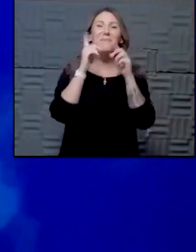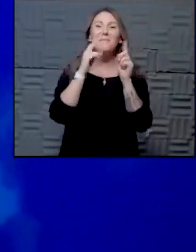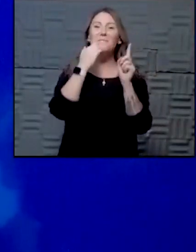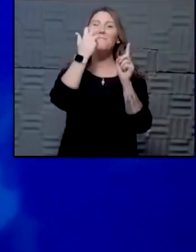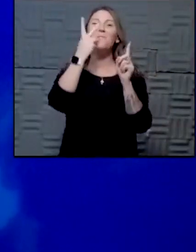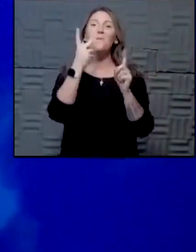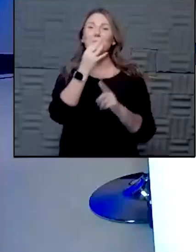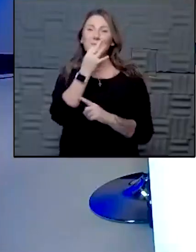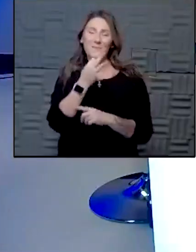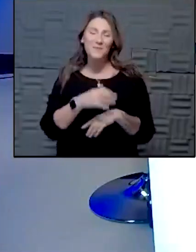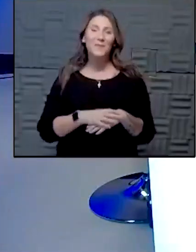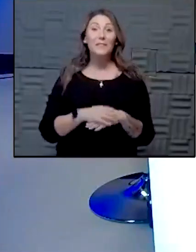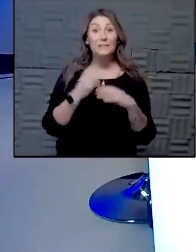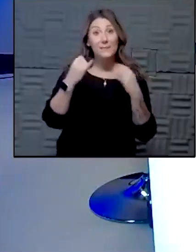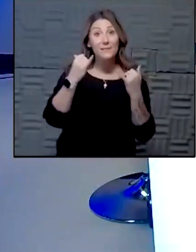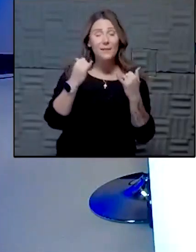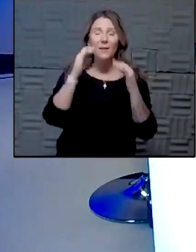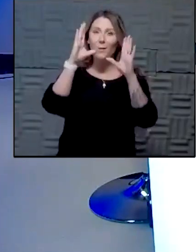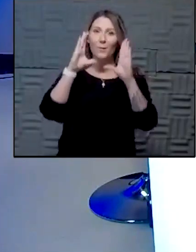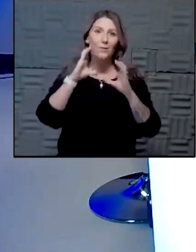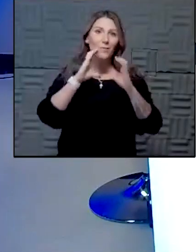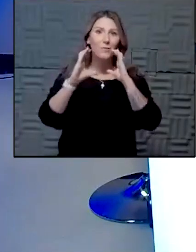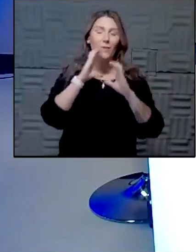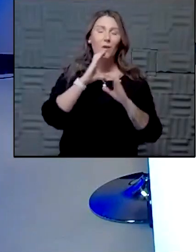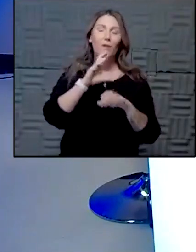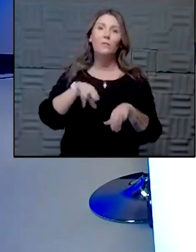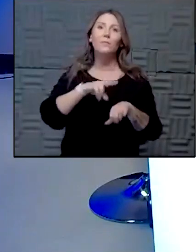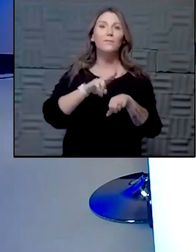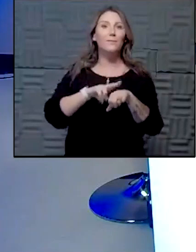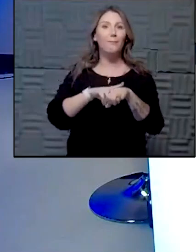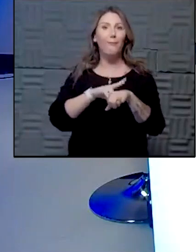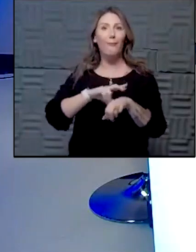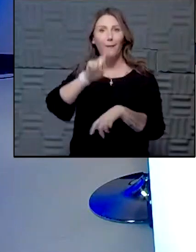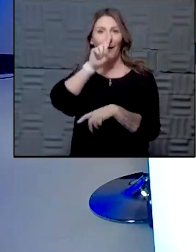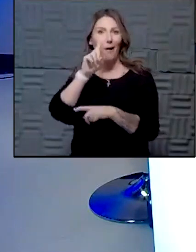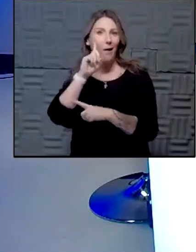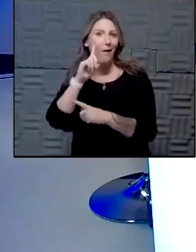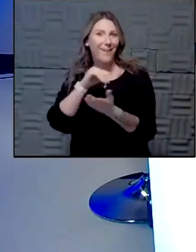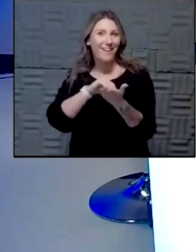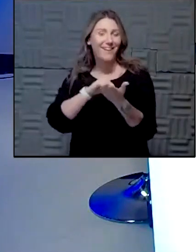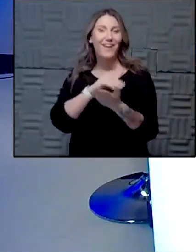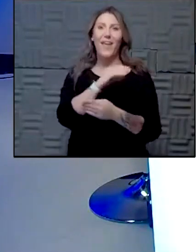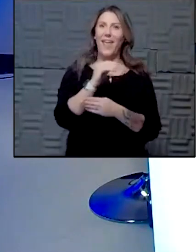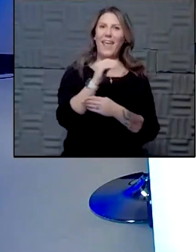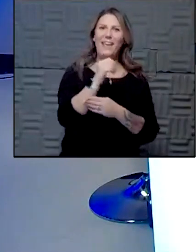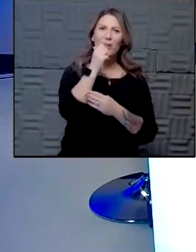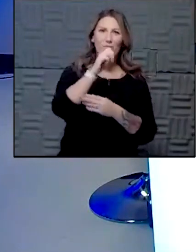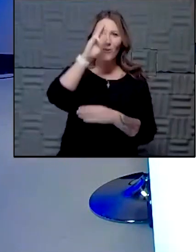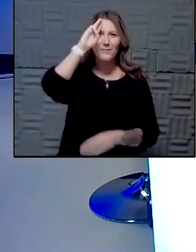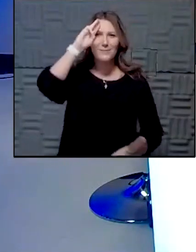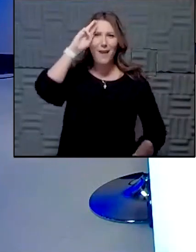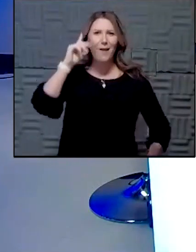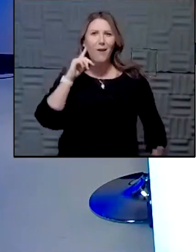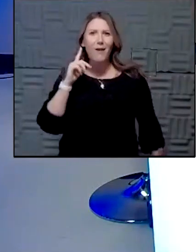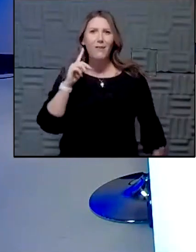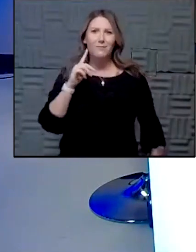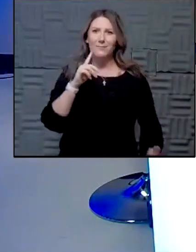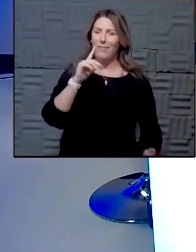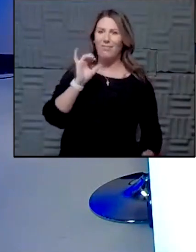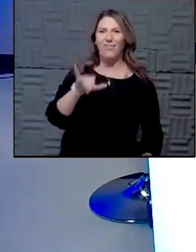Today, we have a great conversation. Of course, we have Hawkeye here, but we also have some Girl Scouts. Pretty cool stuff here. Girl Scout